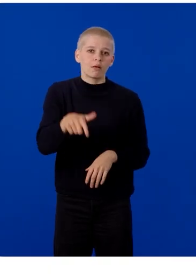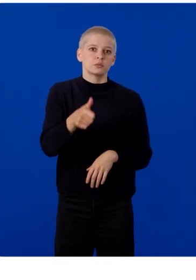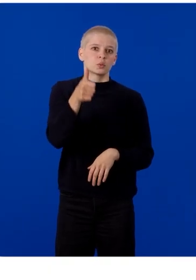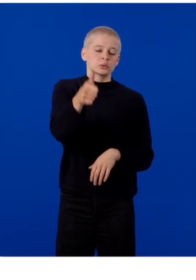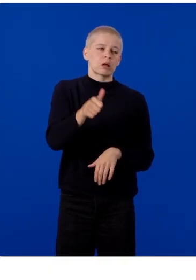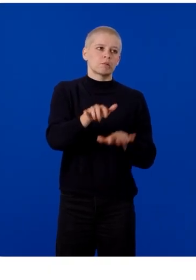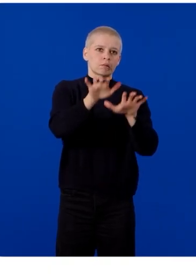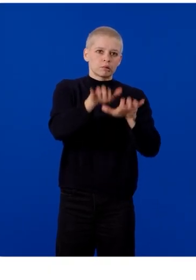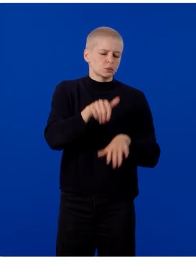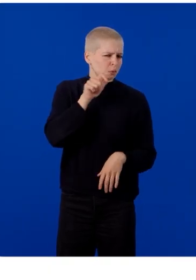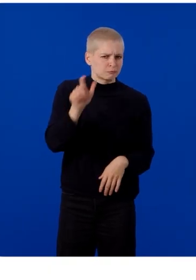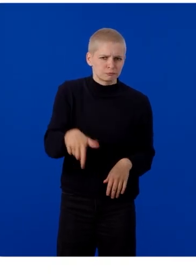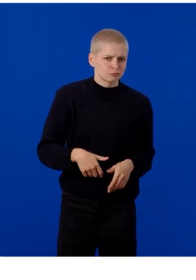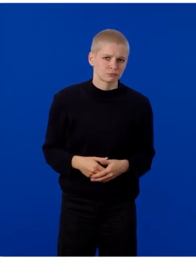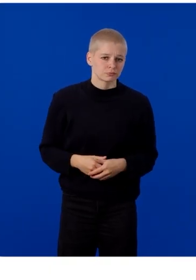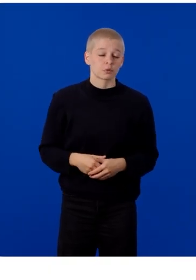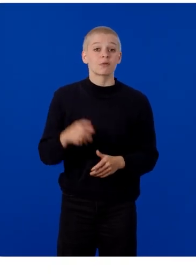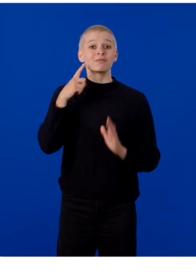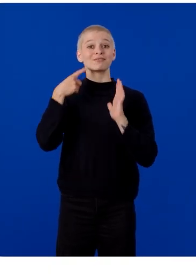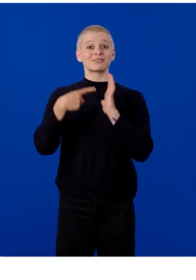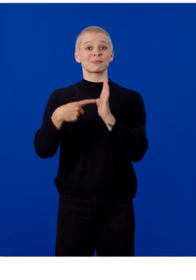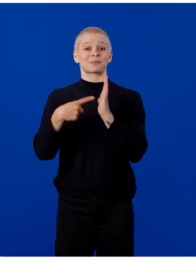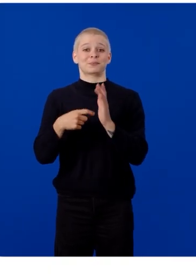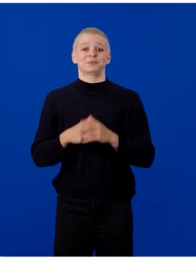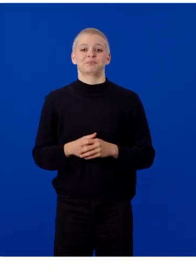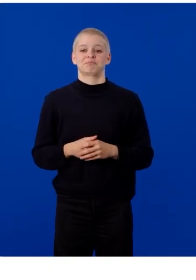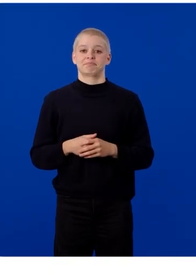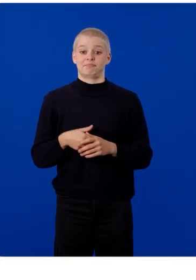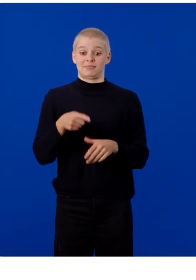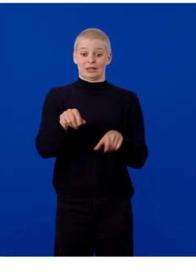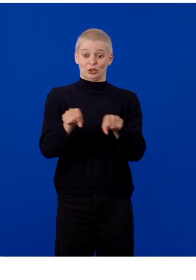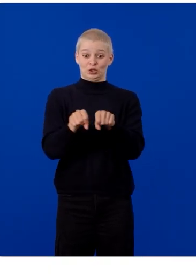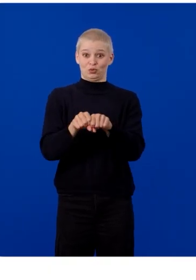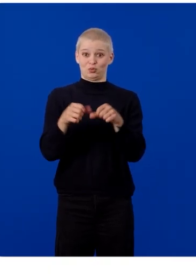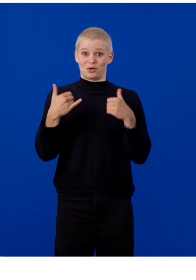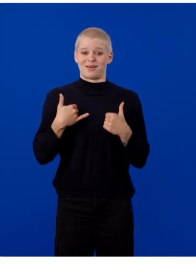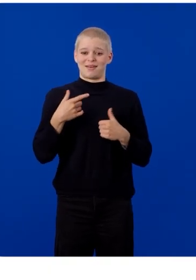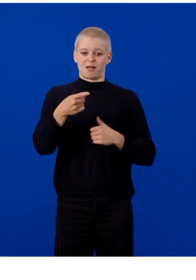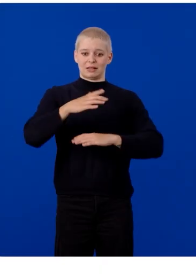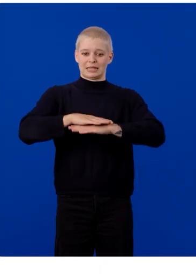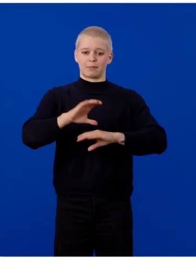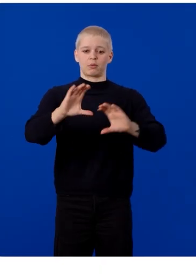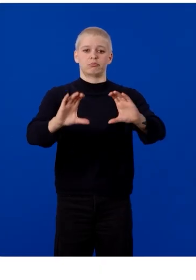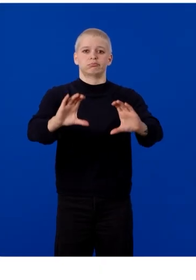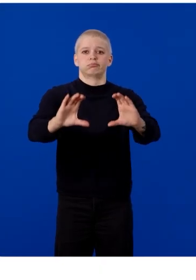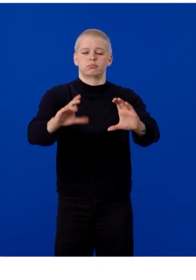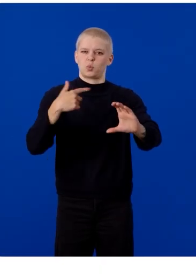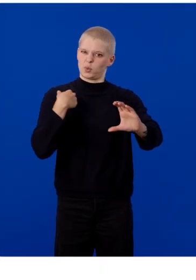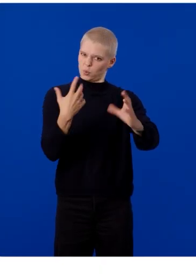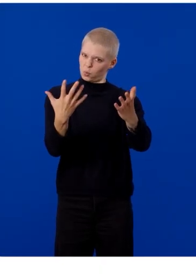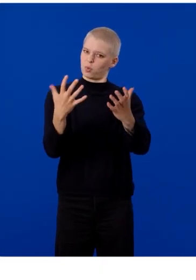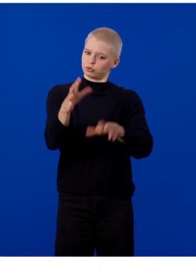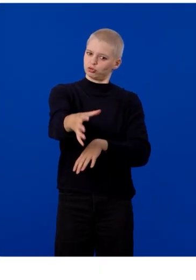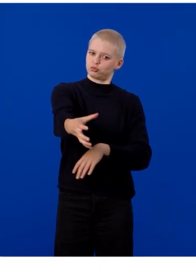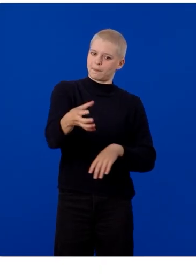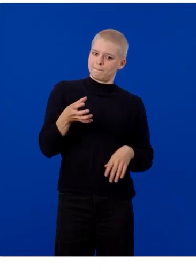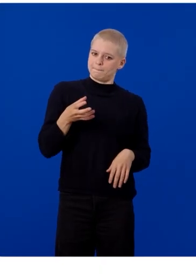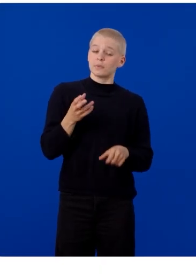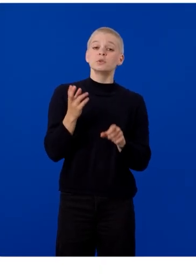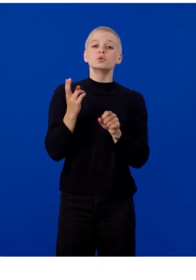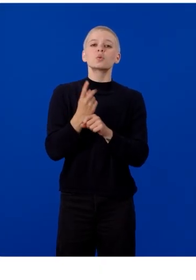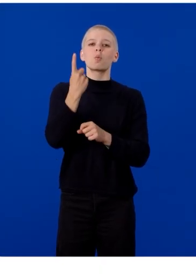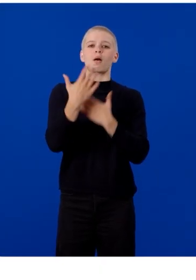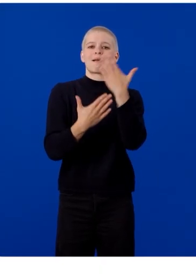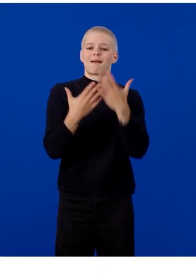own. For example, let's make the shoe that's hovering on the table grabbable. We can use the one-hand